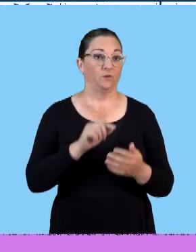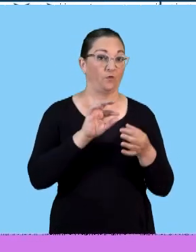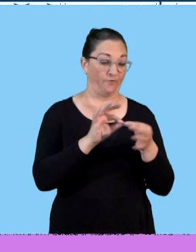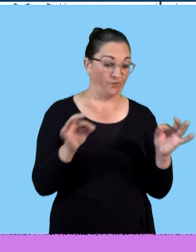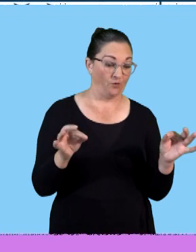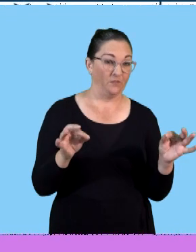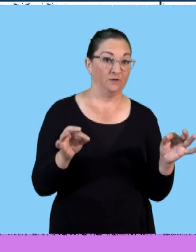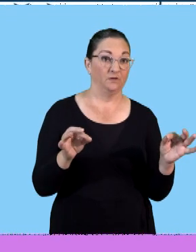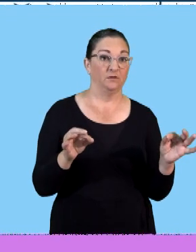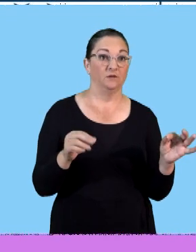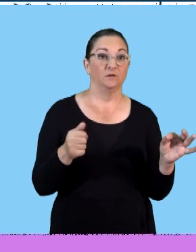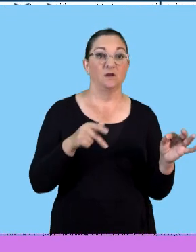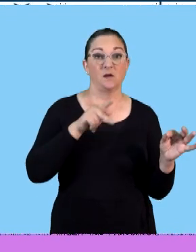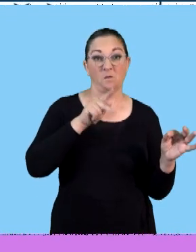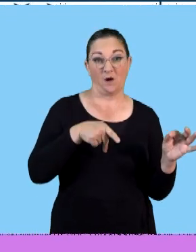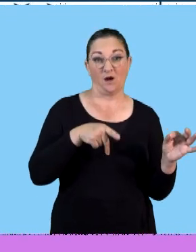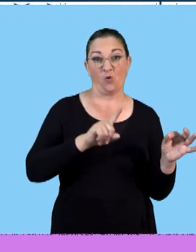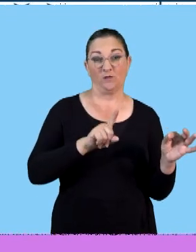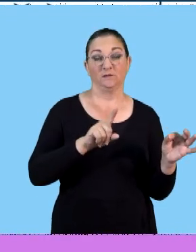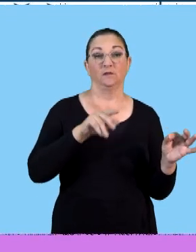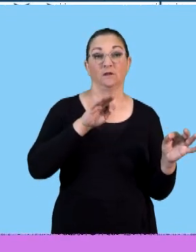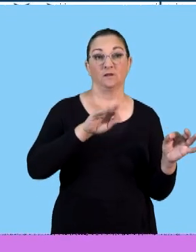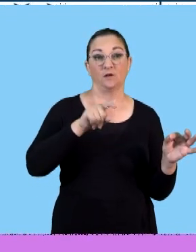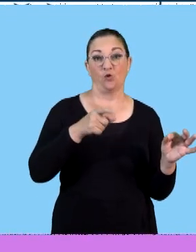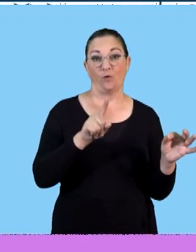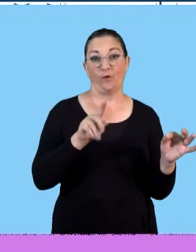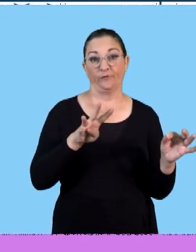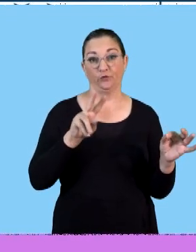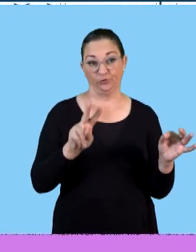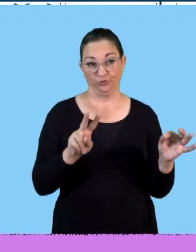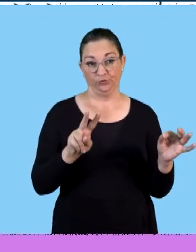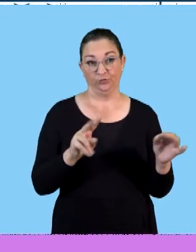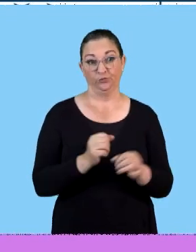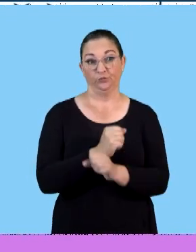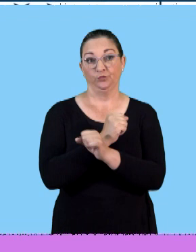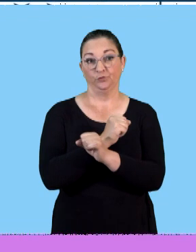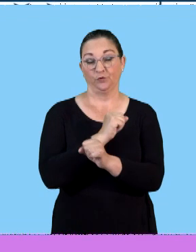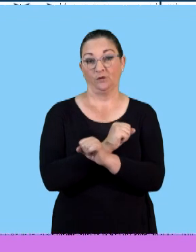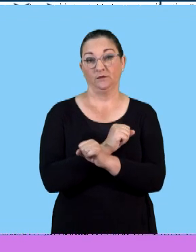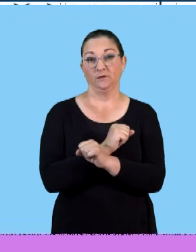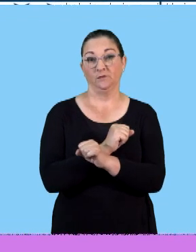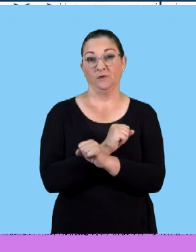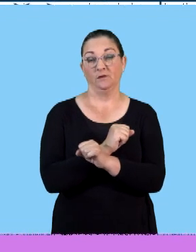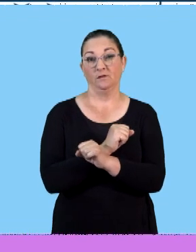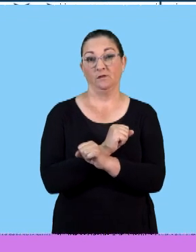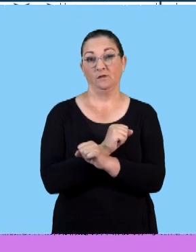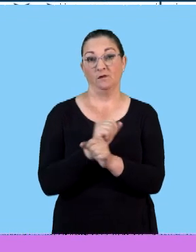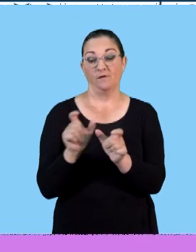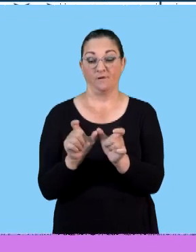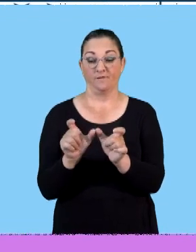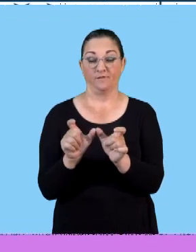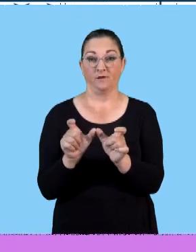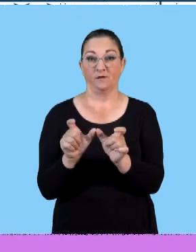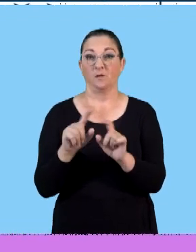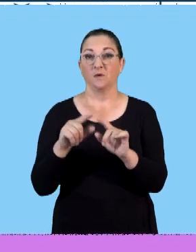we are saying we need pi. I'm going to use the approximate value of 3,142, multiply by the radius. Looking at